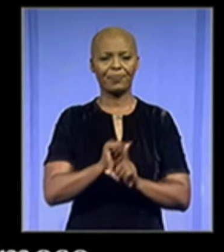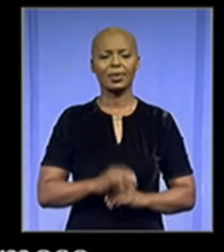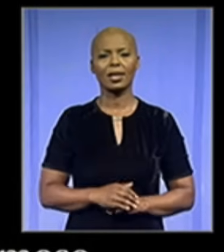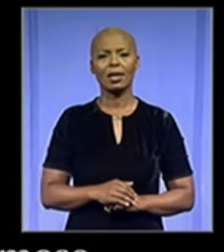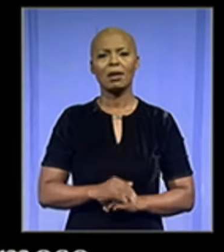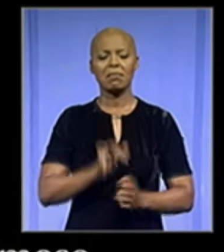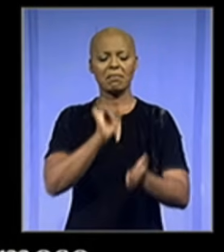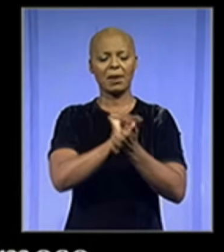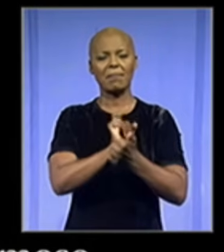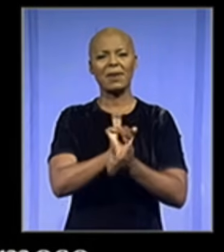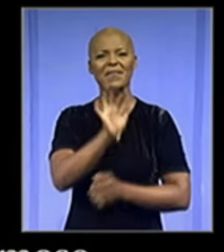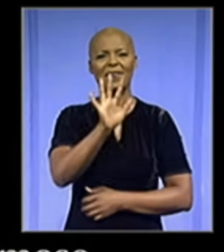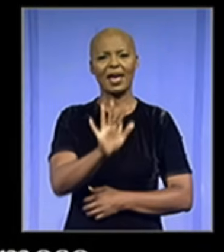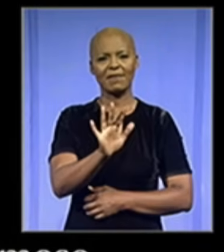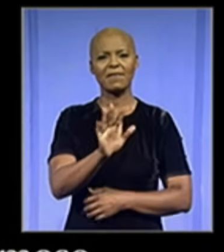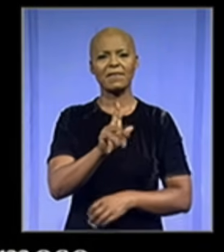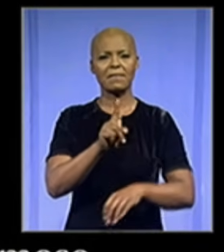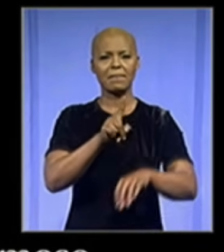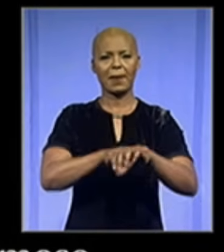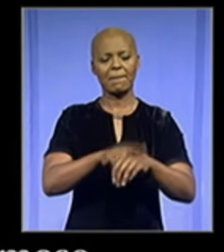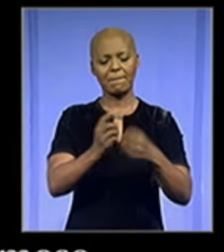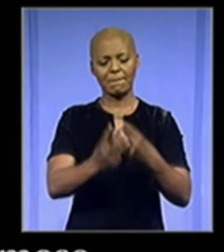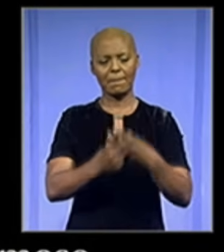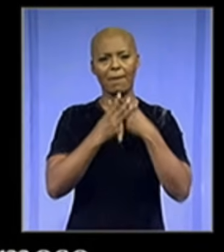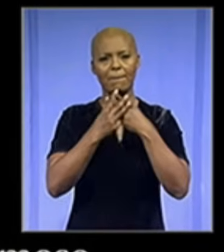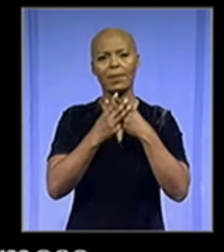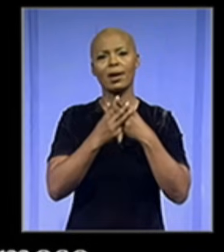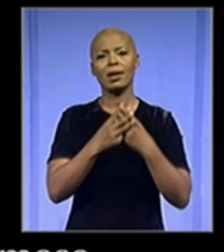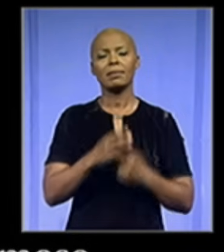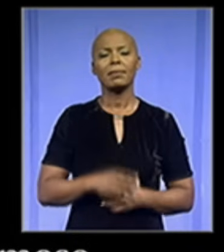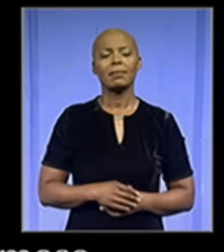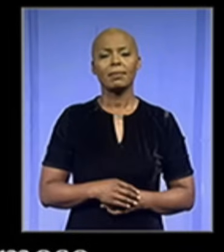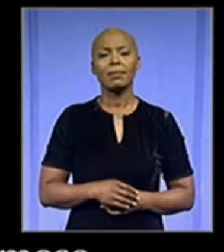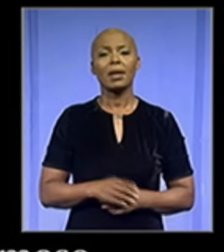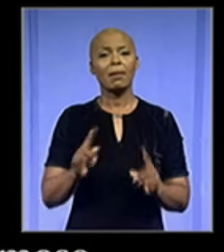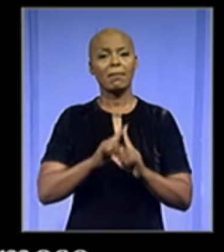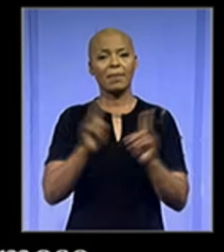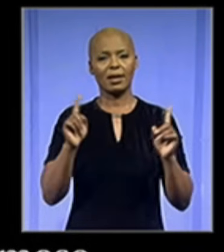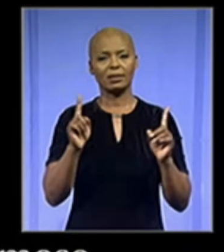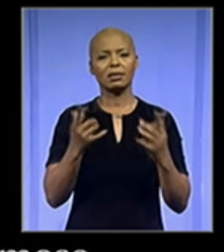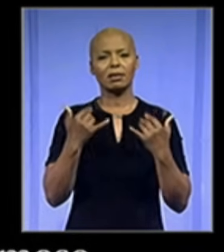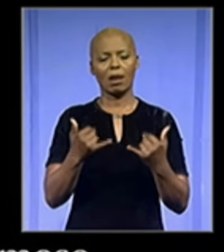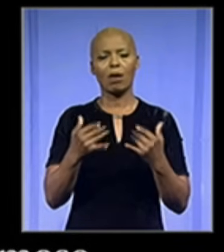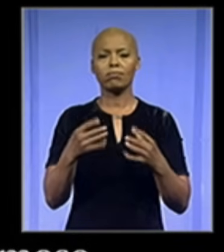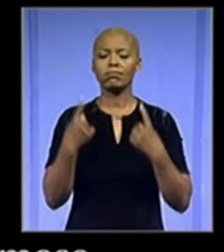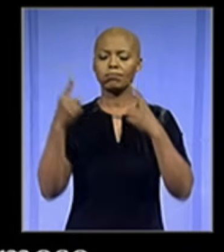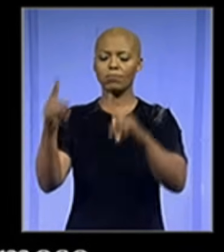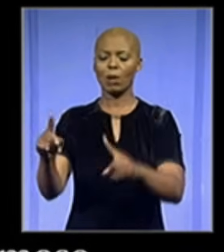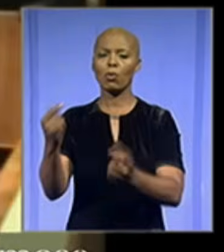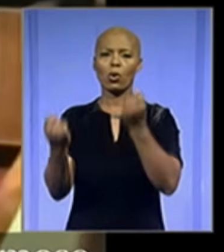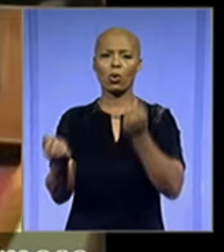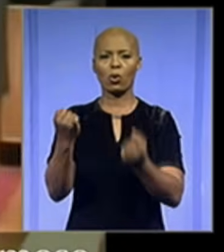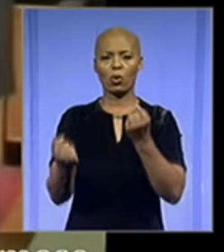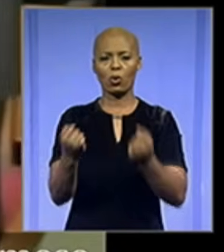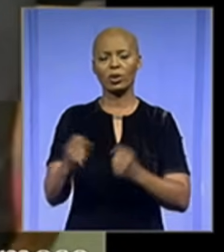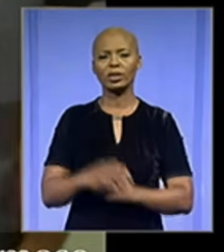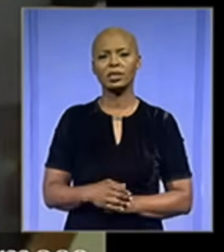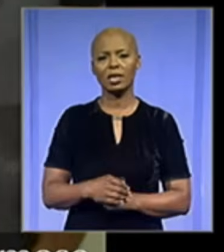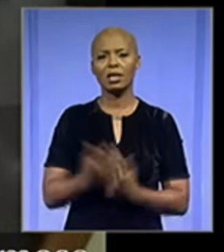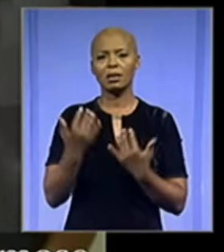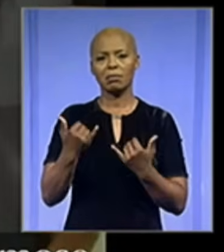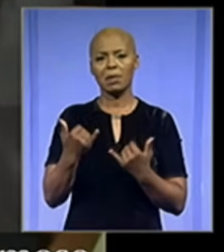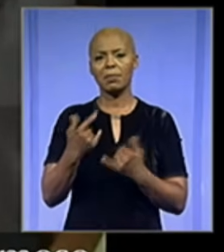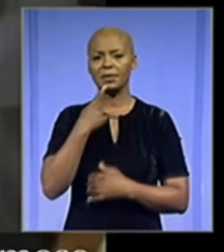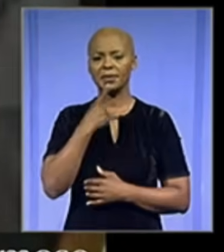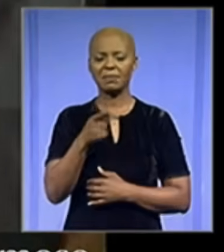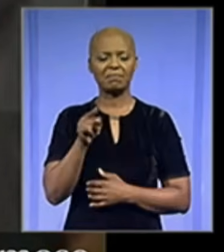kwa kgotlatshekelo go bolaya e se ka maikaelelo. Fela ka tlholelo eo e ne ya digiwa kwa kgotlatshekelo ya boikuelo kwa neng a bona